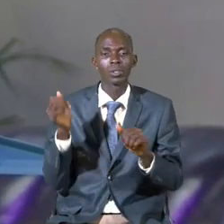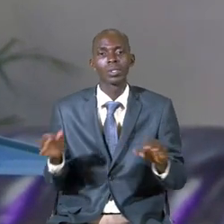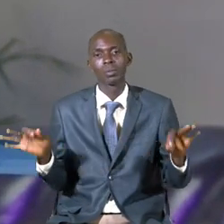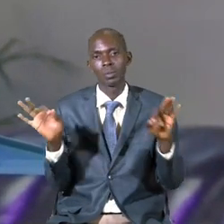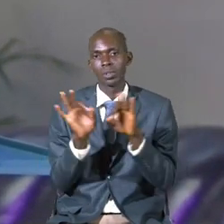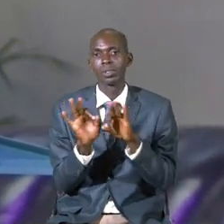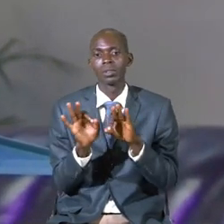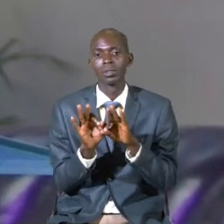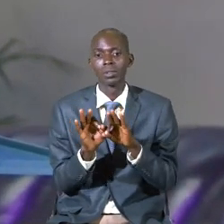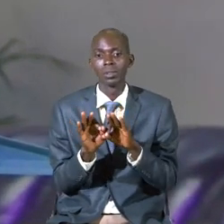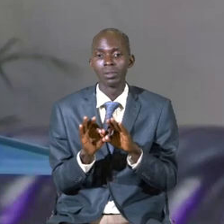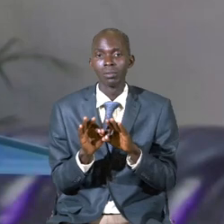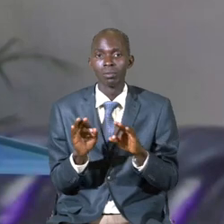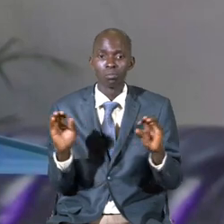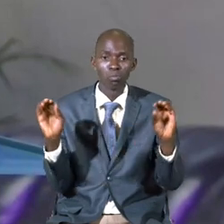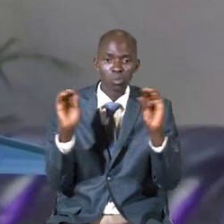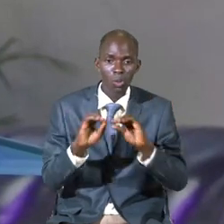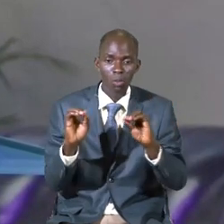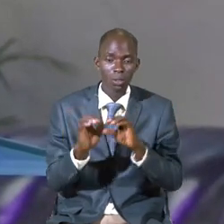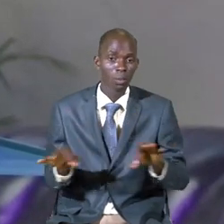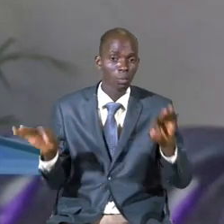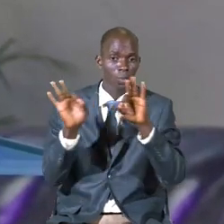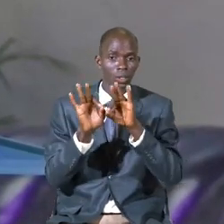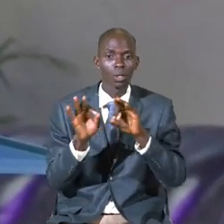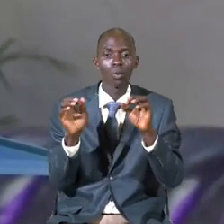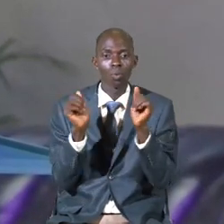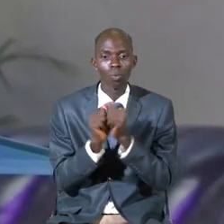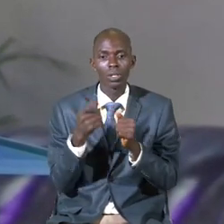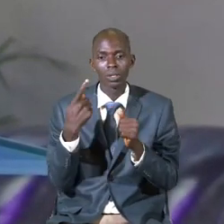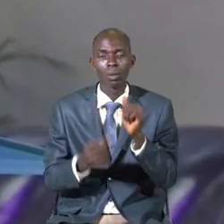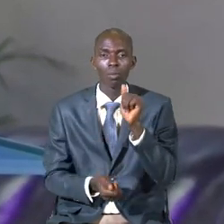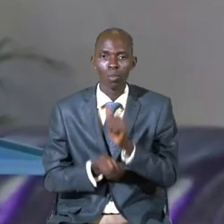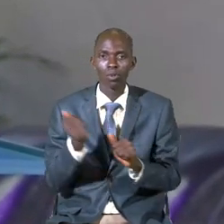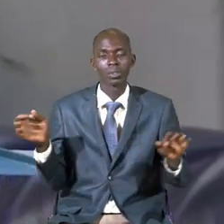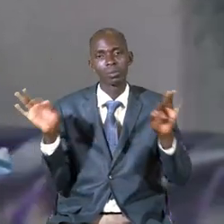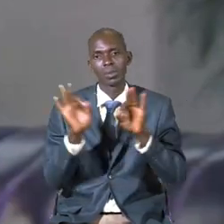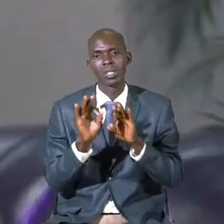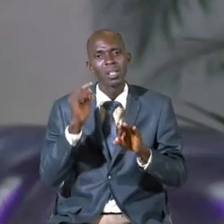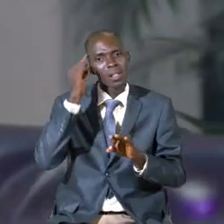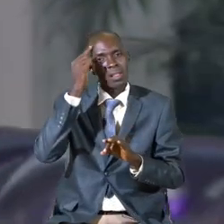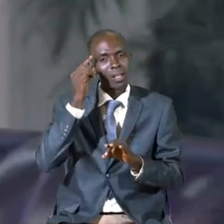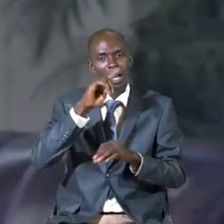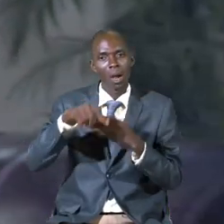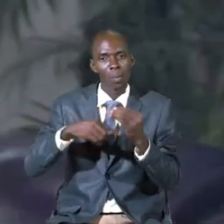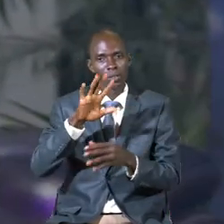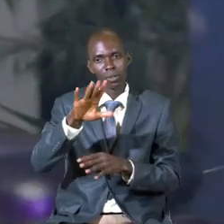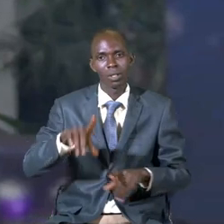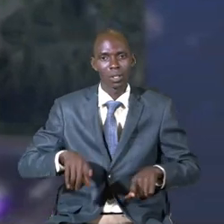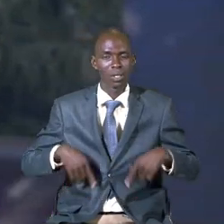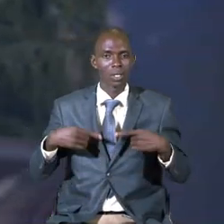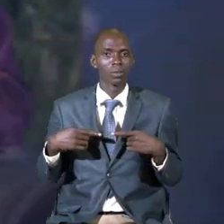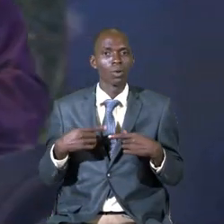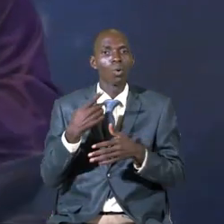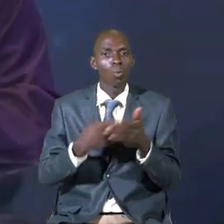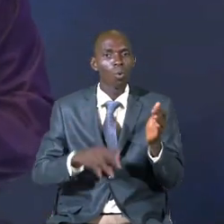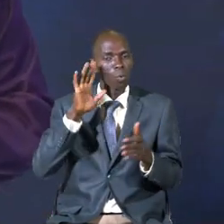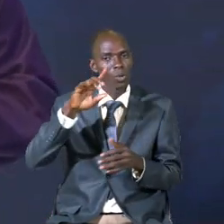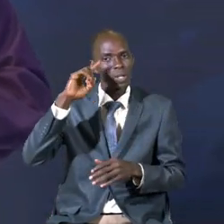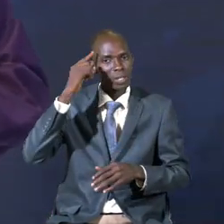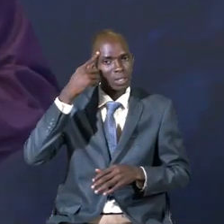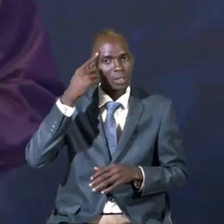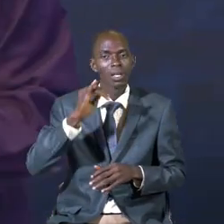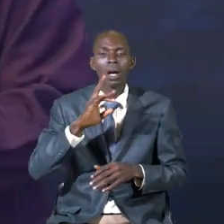buy with the most essential think about your life what would you think the most